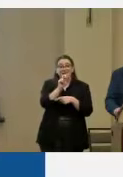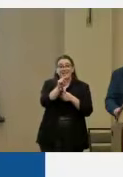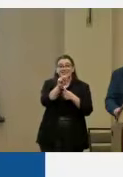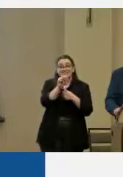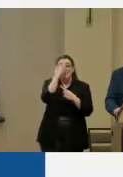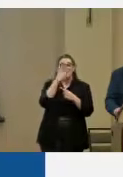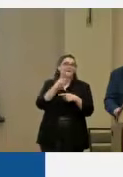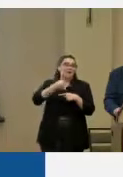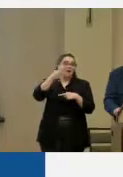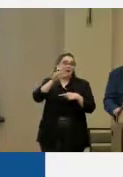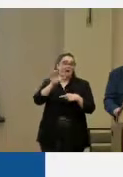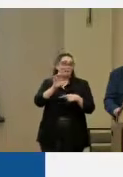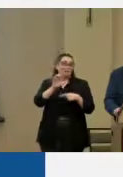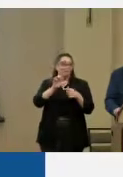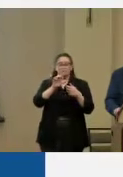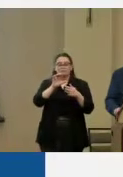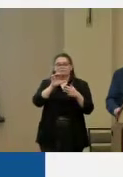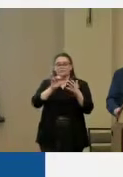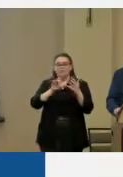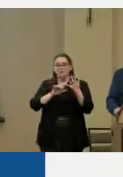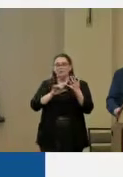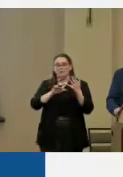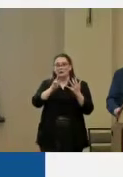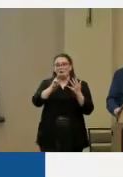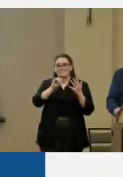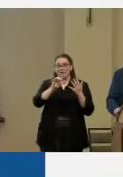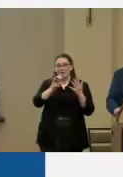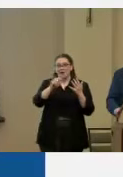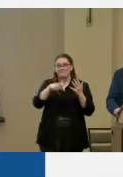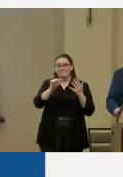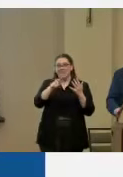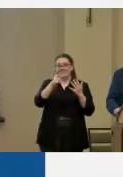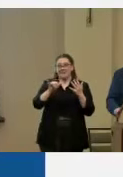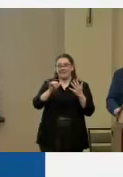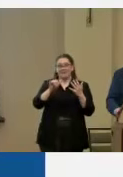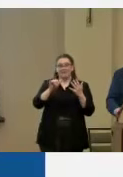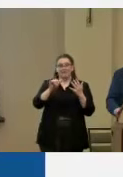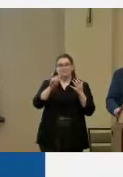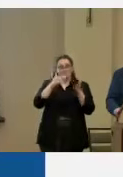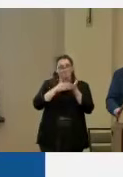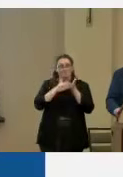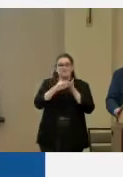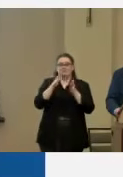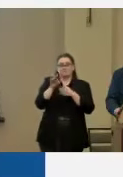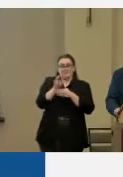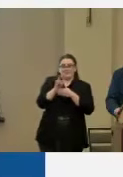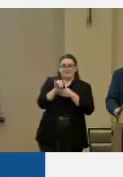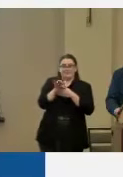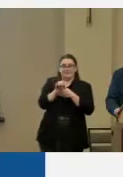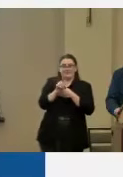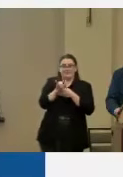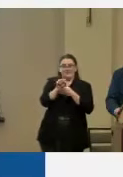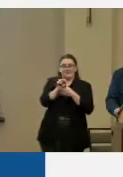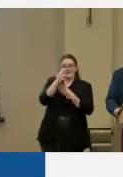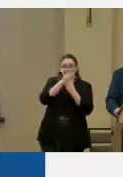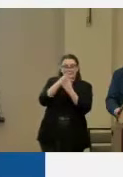cholesterol and have certain myopathies. And now there's a whole panel of myositis panels that can